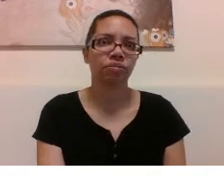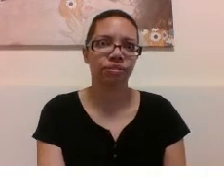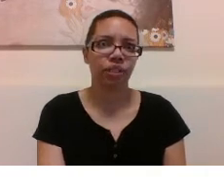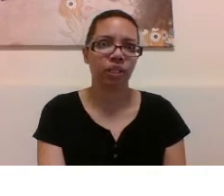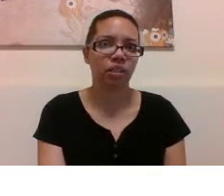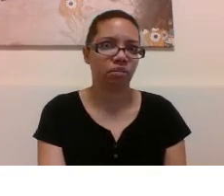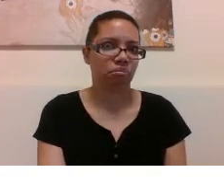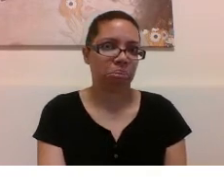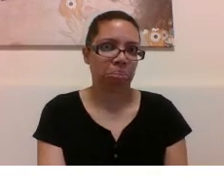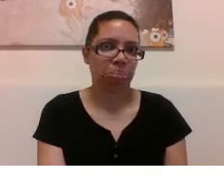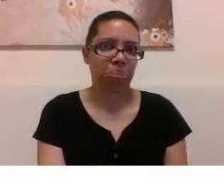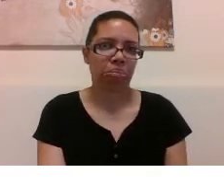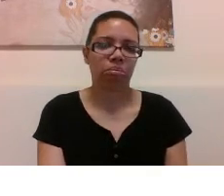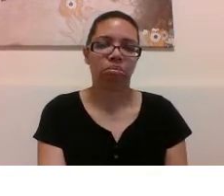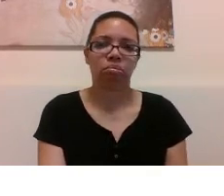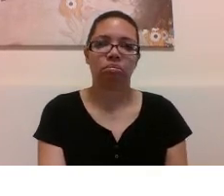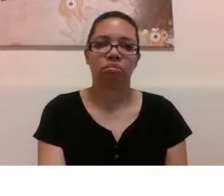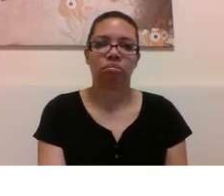Slice of cheese.